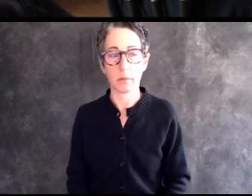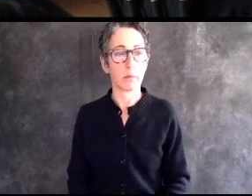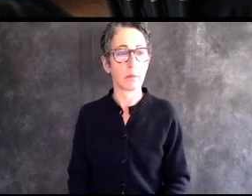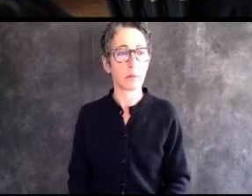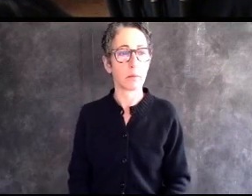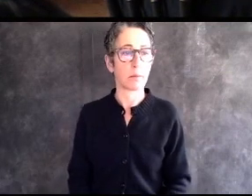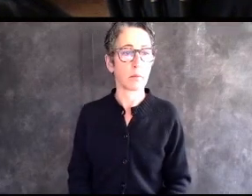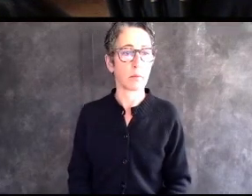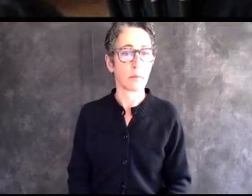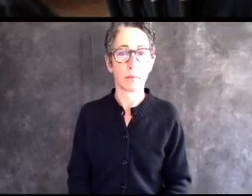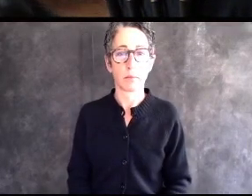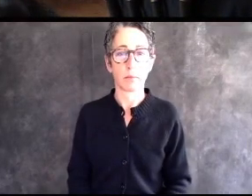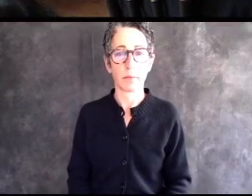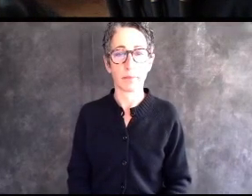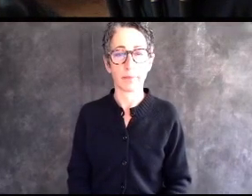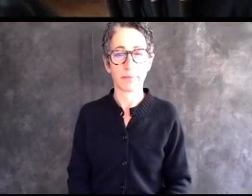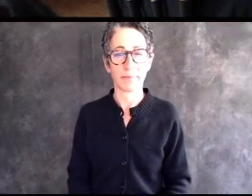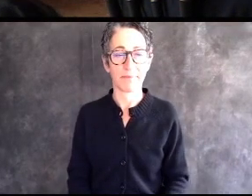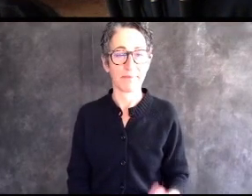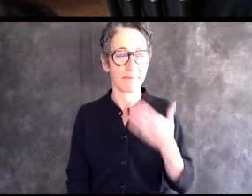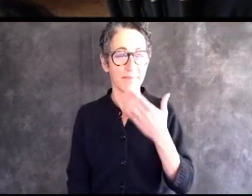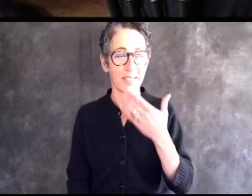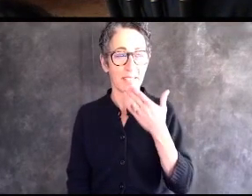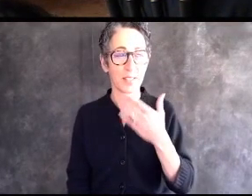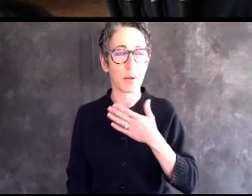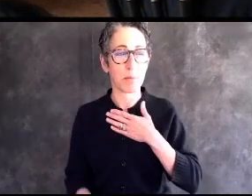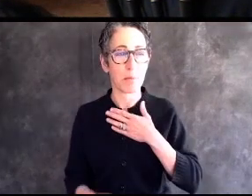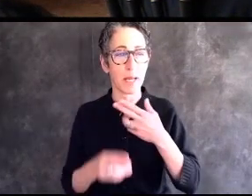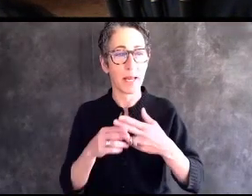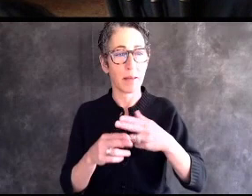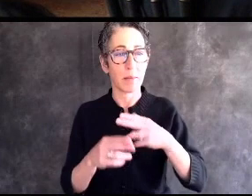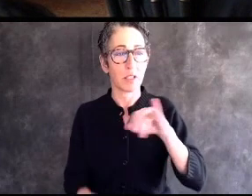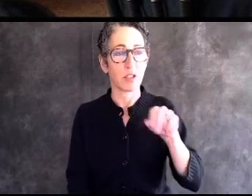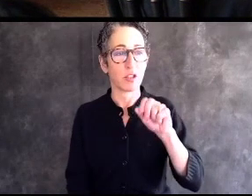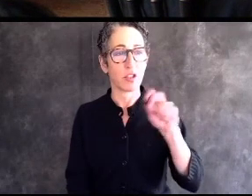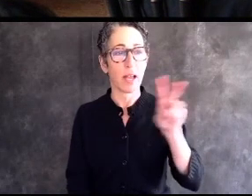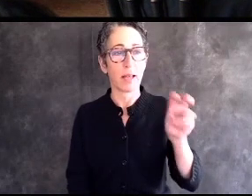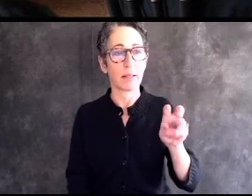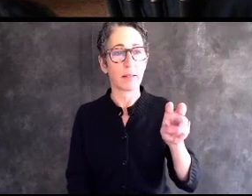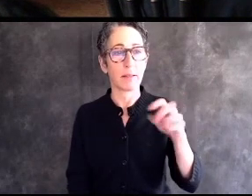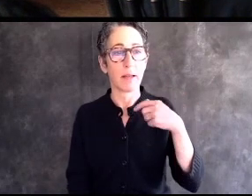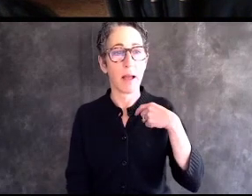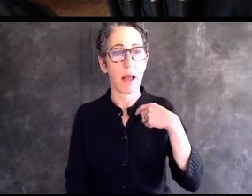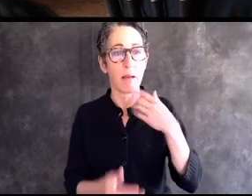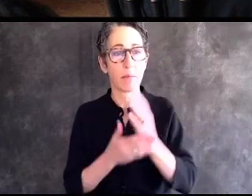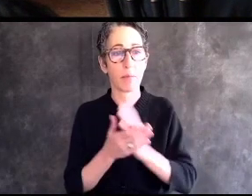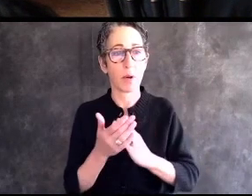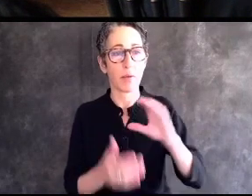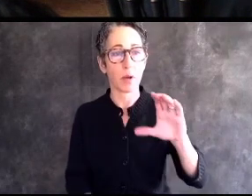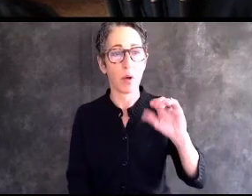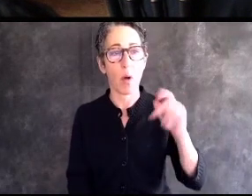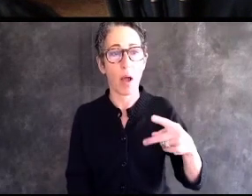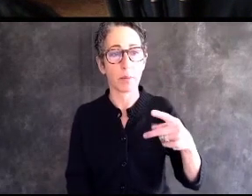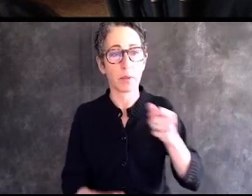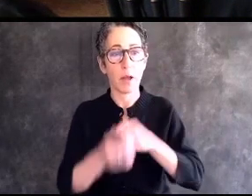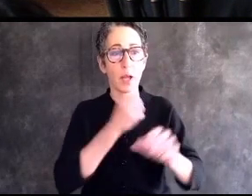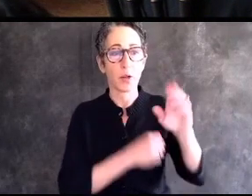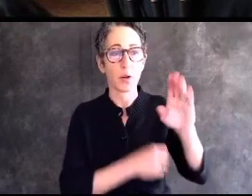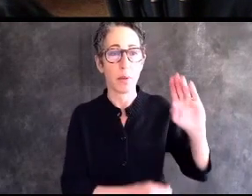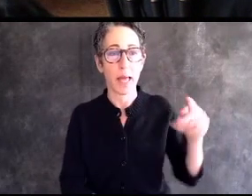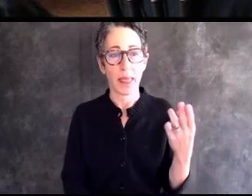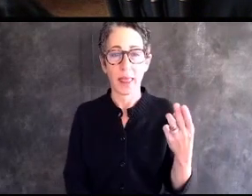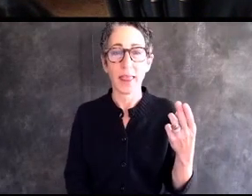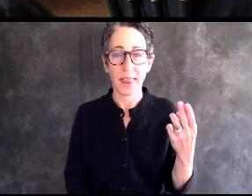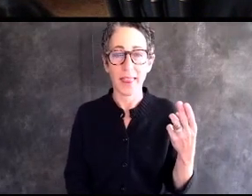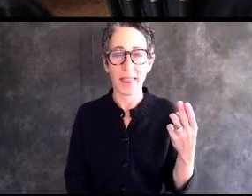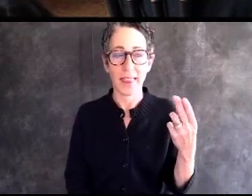Sure. Thank you. Hi, my name is Jazz. I'm one of the co-ops for the Burn Center AI for Impact program under Beth.